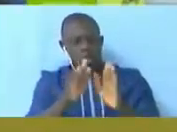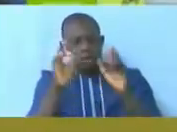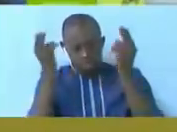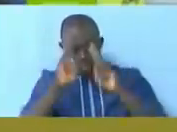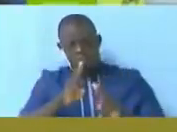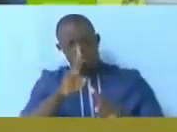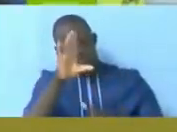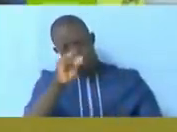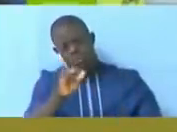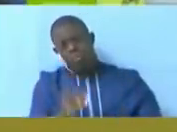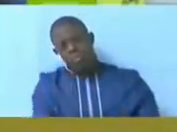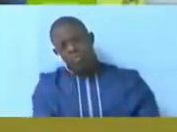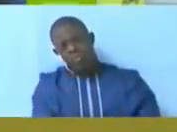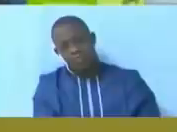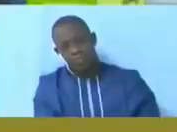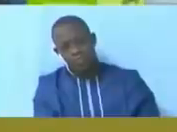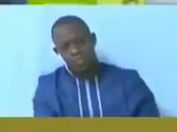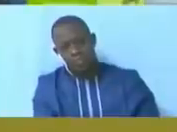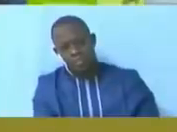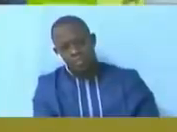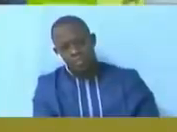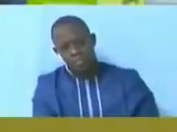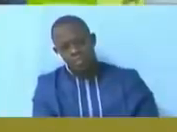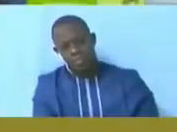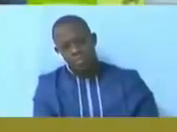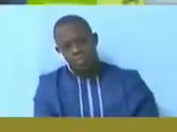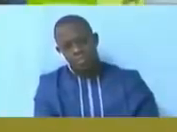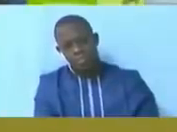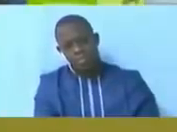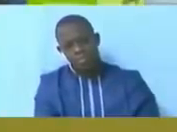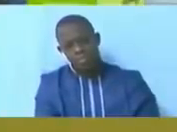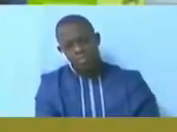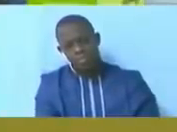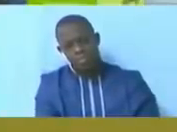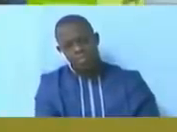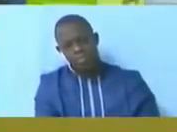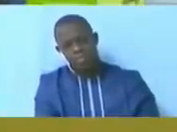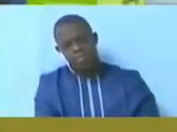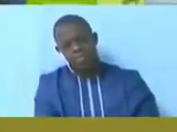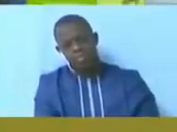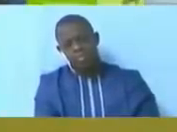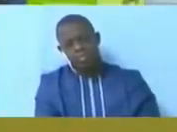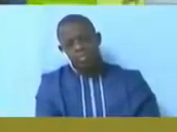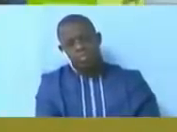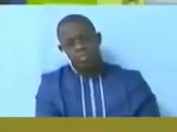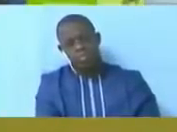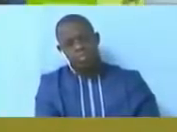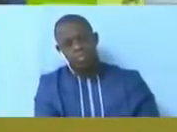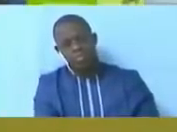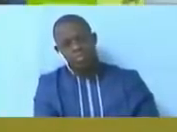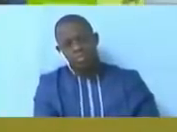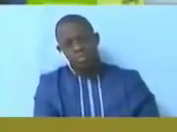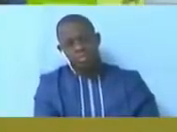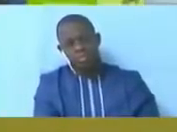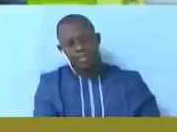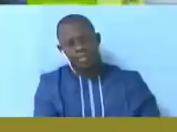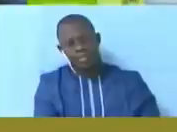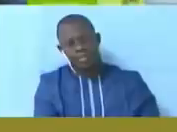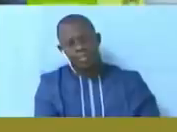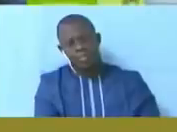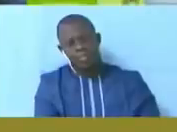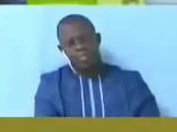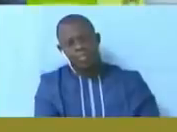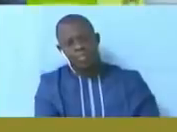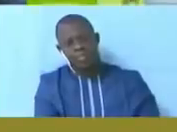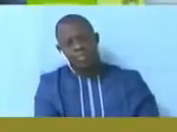la satara ima ilawo muraram fano boykan wo muraram fano ko boykan wakana